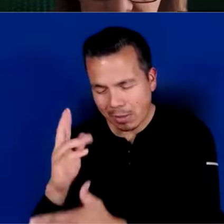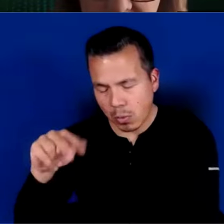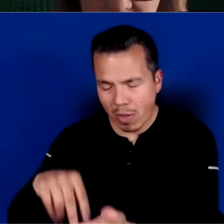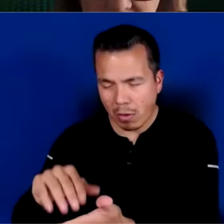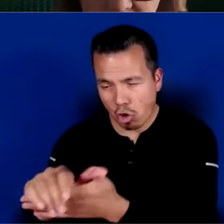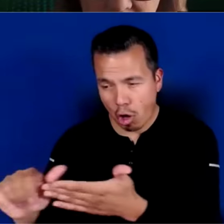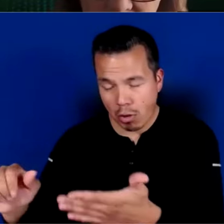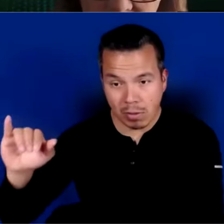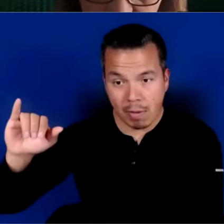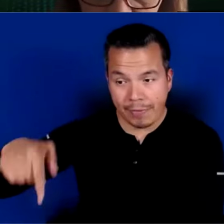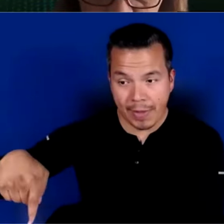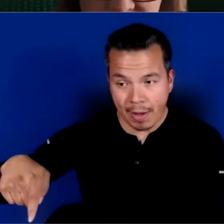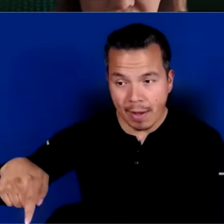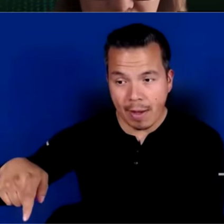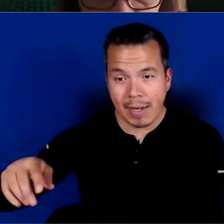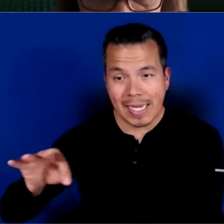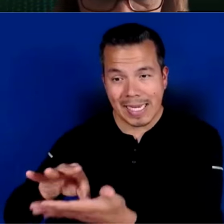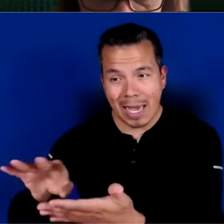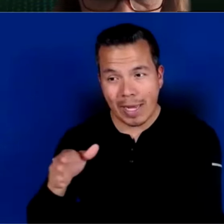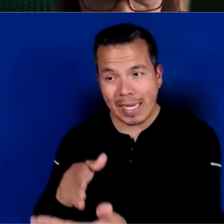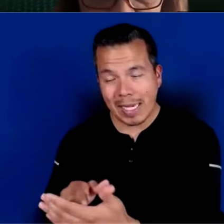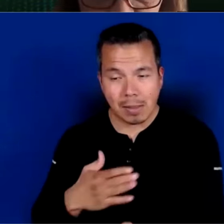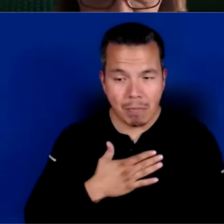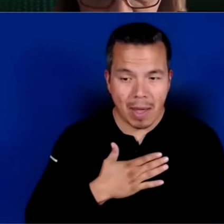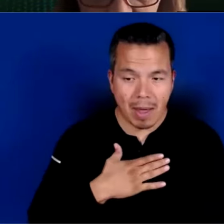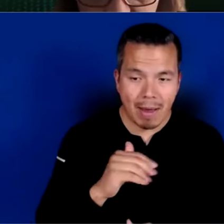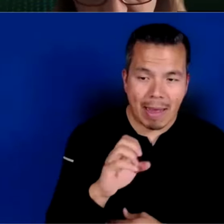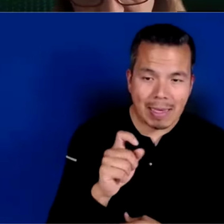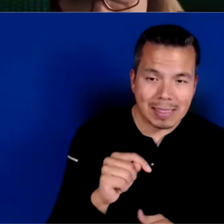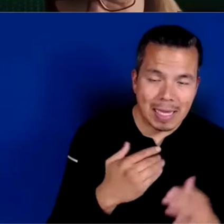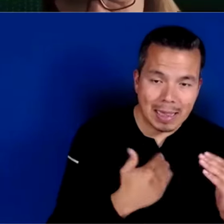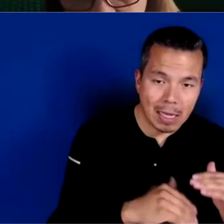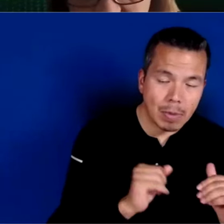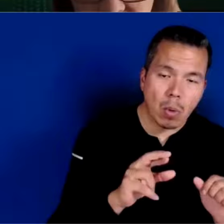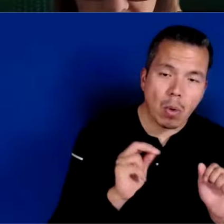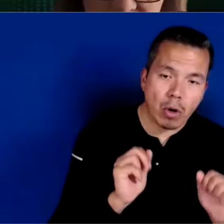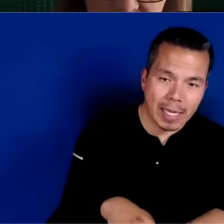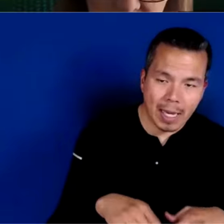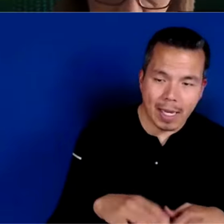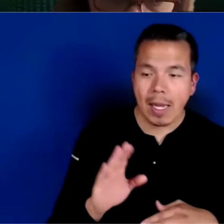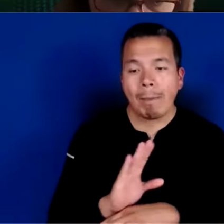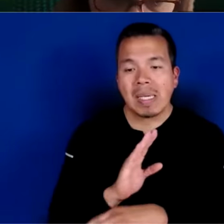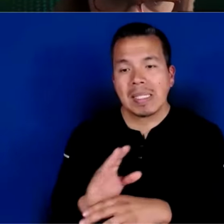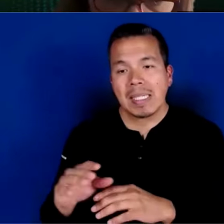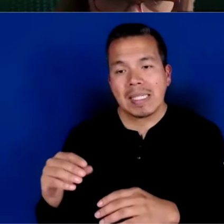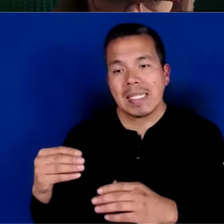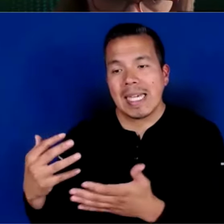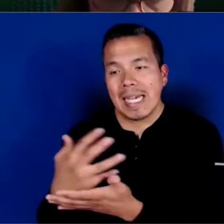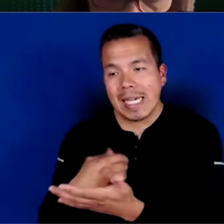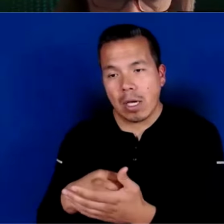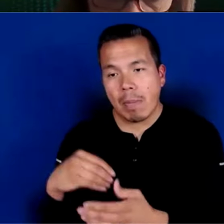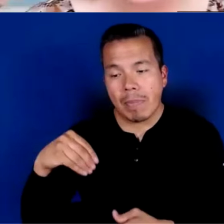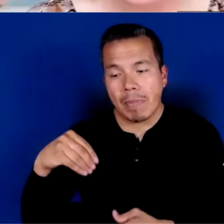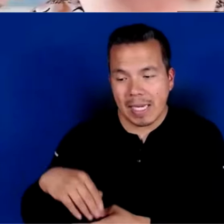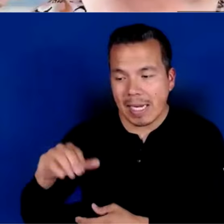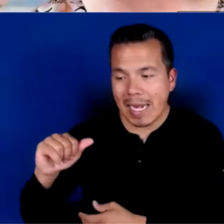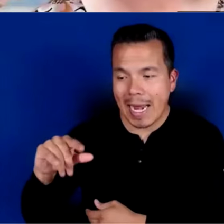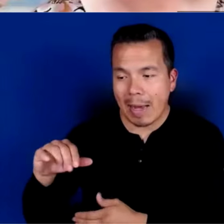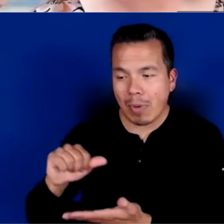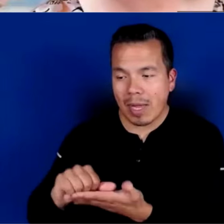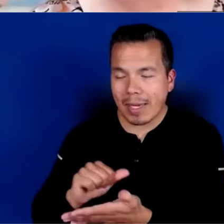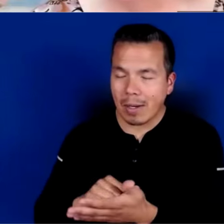does that count against your asset limits, or can you put business income into an ABLE account?